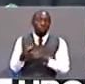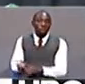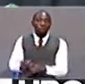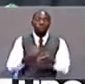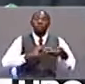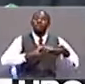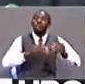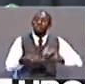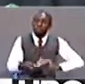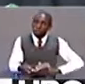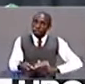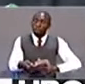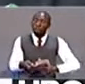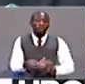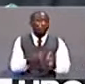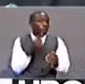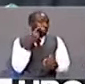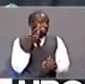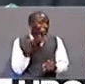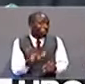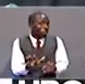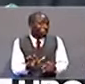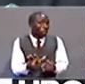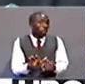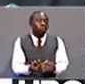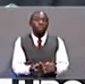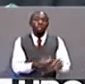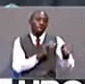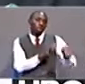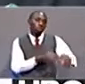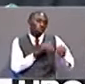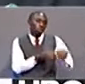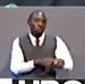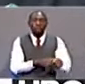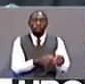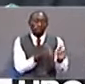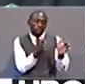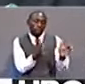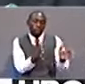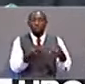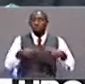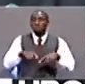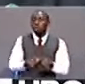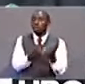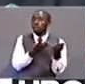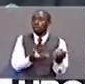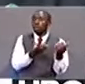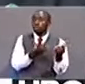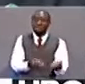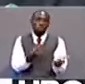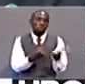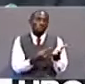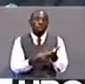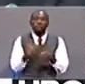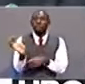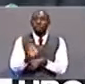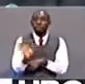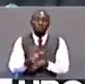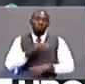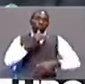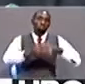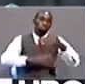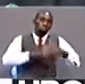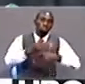partnerships. As witnessed during the exploration phase, we expect Ugandan companies to progressively